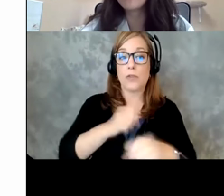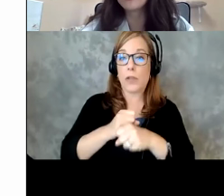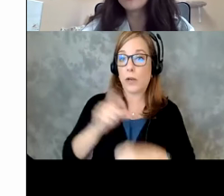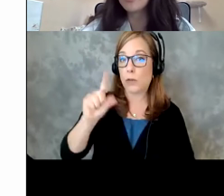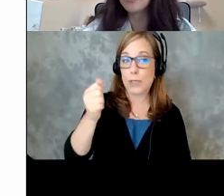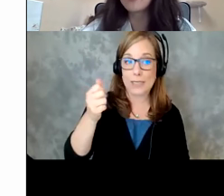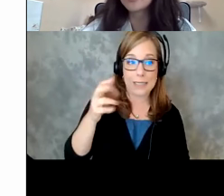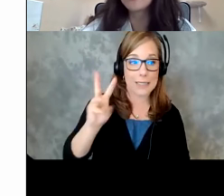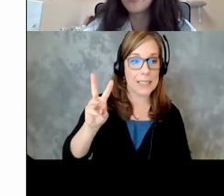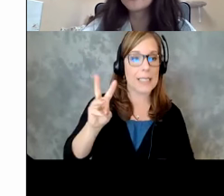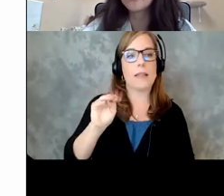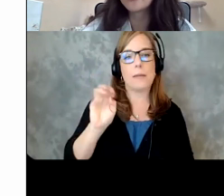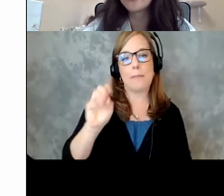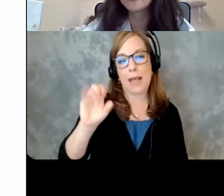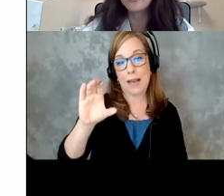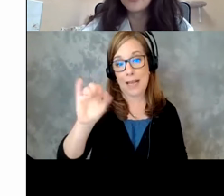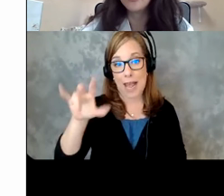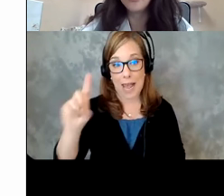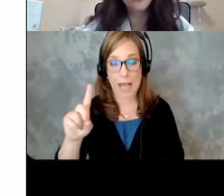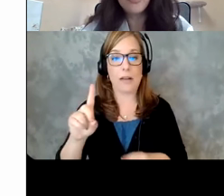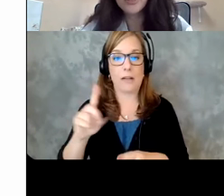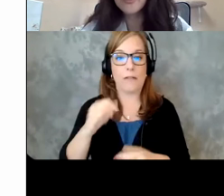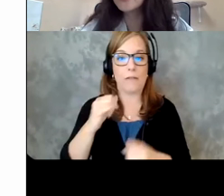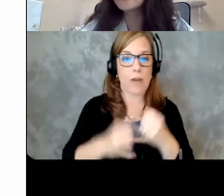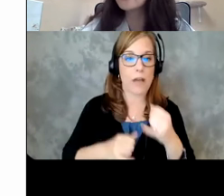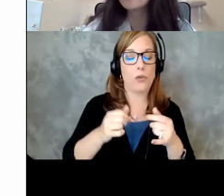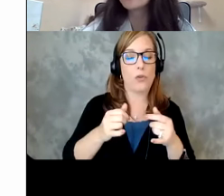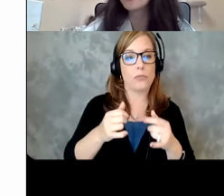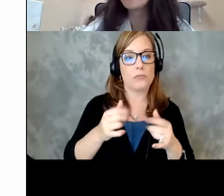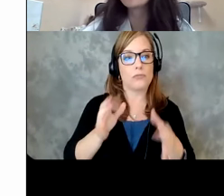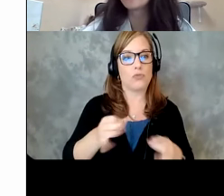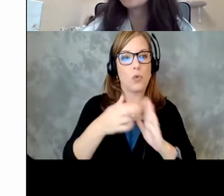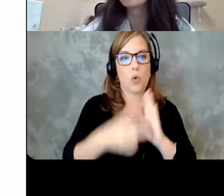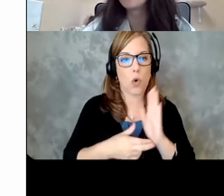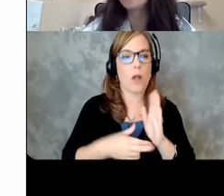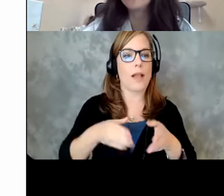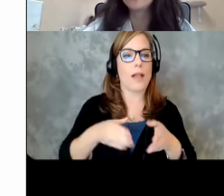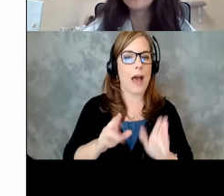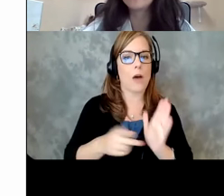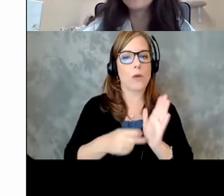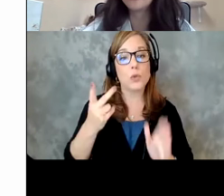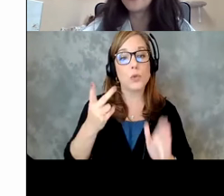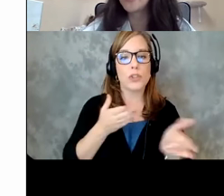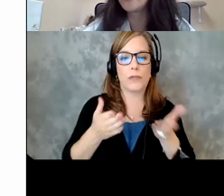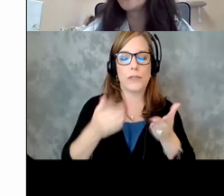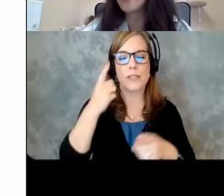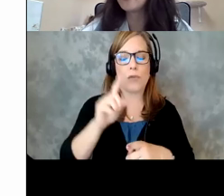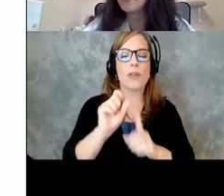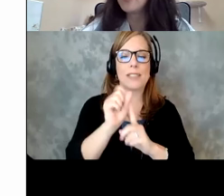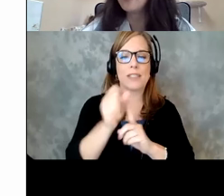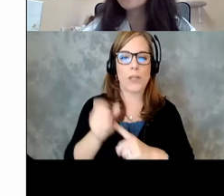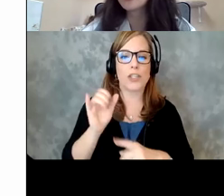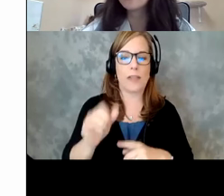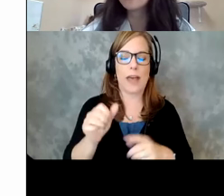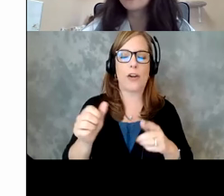managed care final rule allowed us to provide services in lieu of services or settings that's covered under the Medicaid